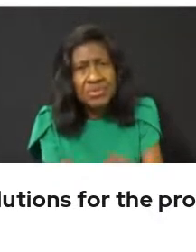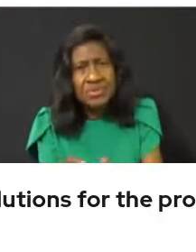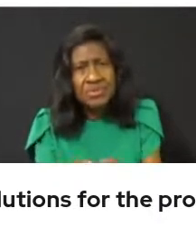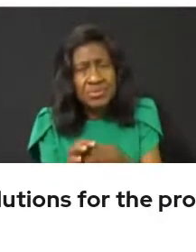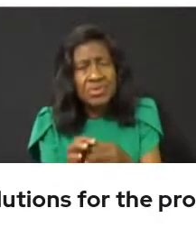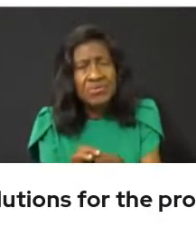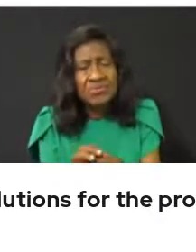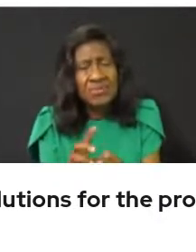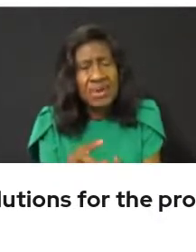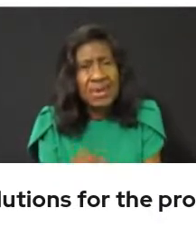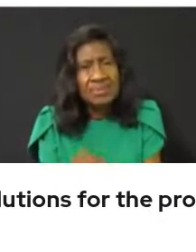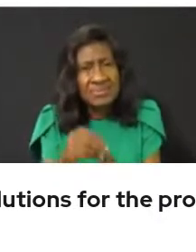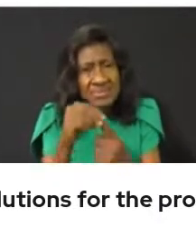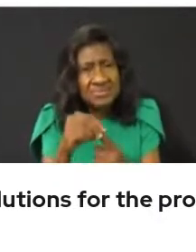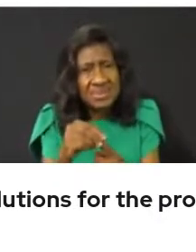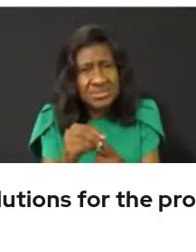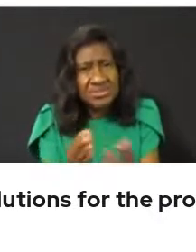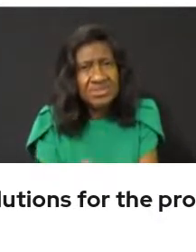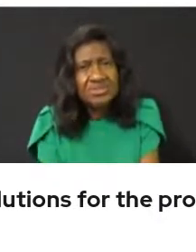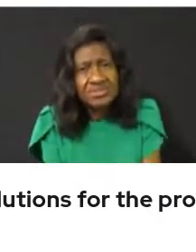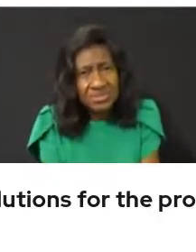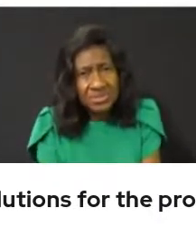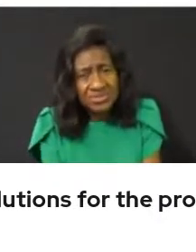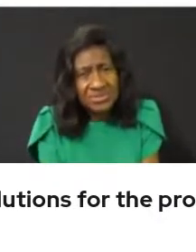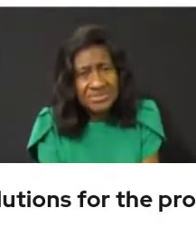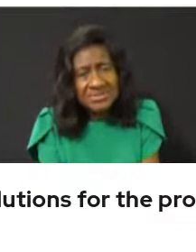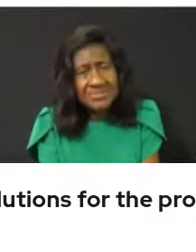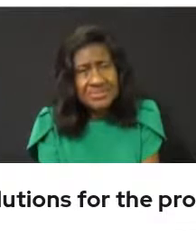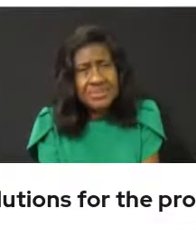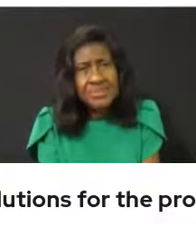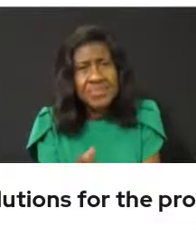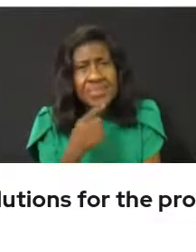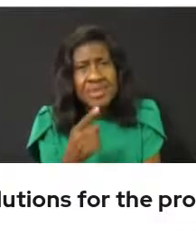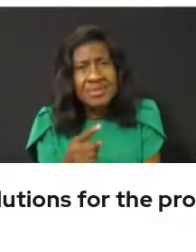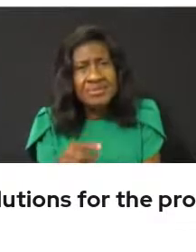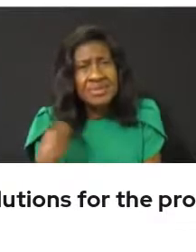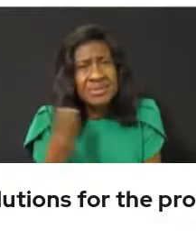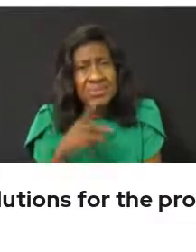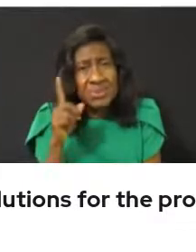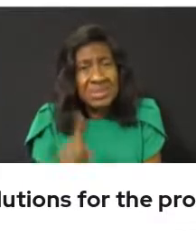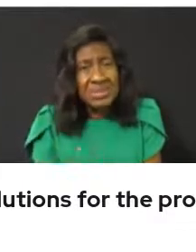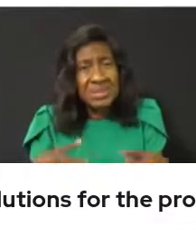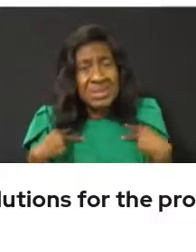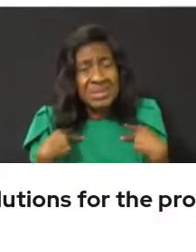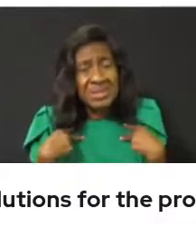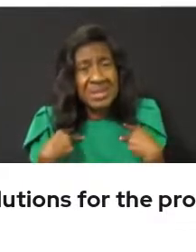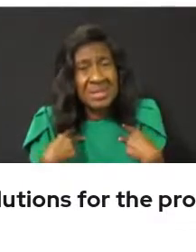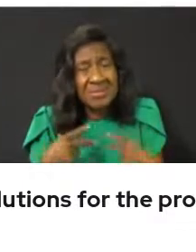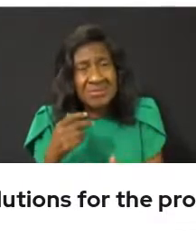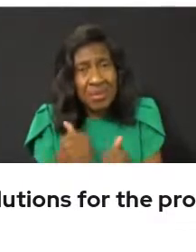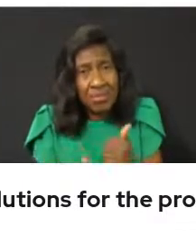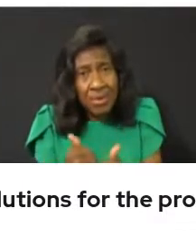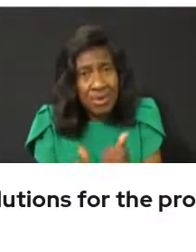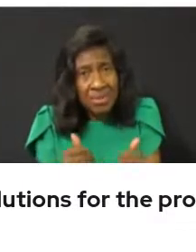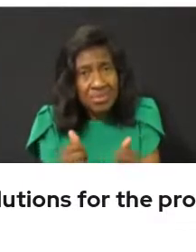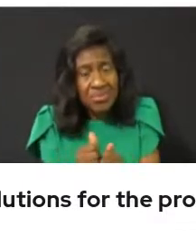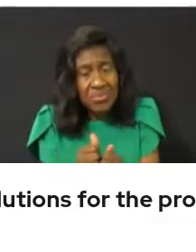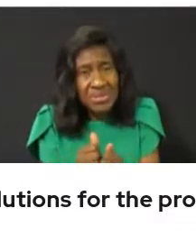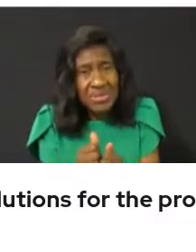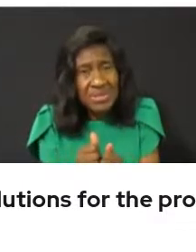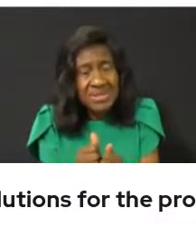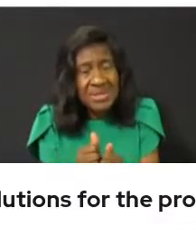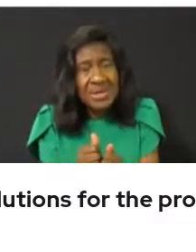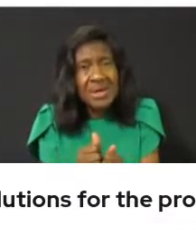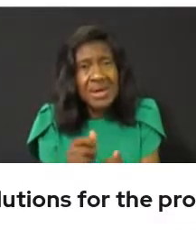essential services. We can't have a situation where our essential services are compromised. We have to